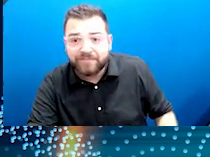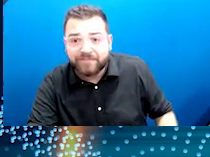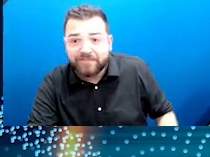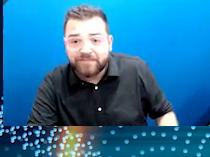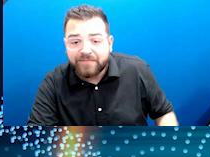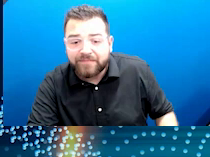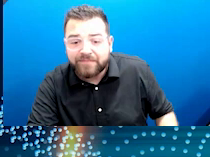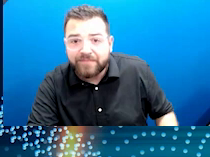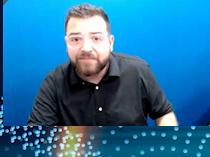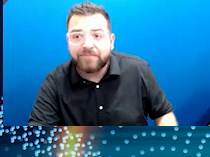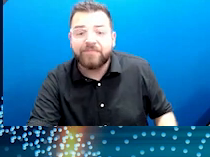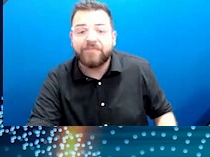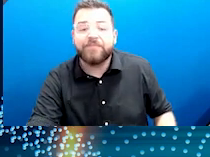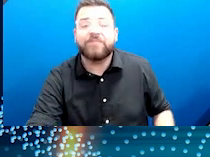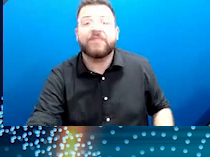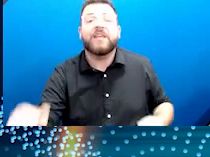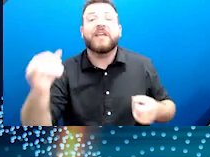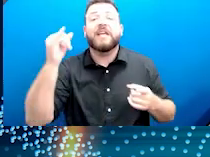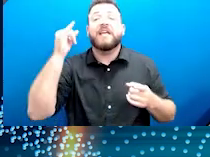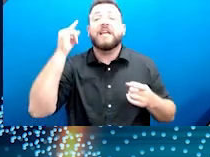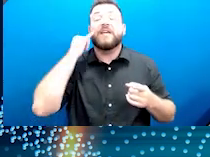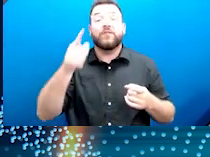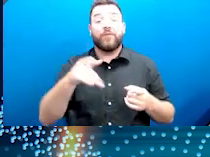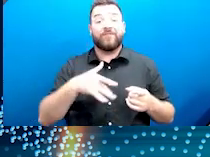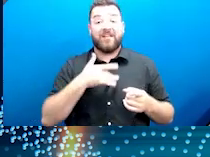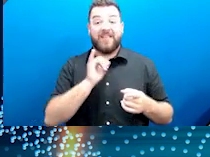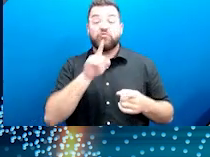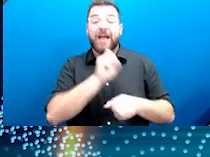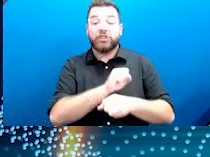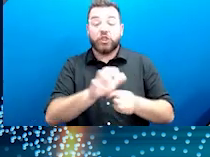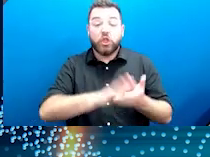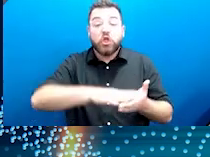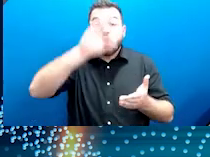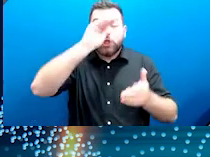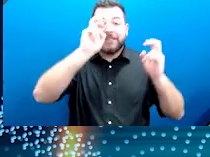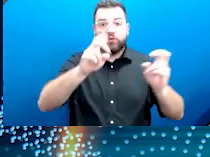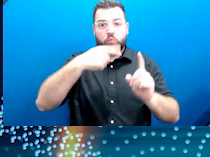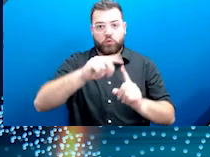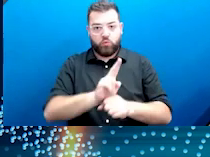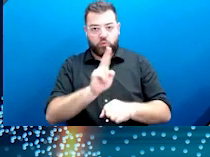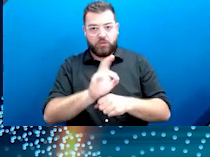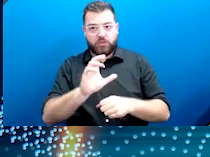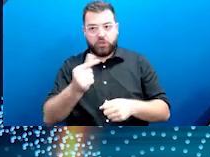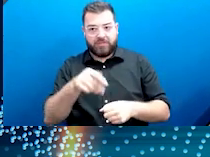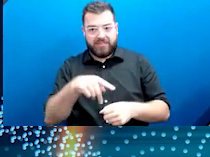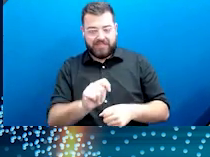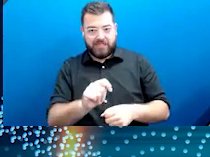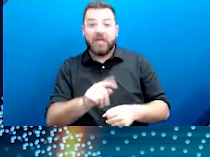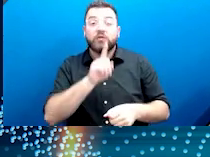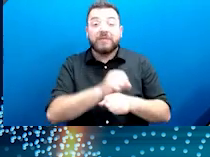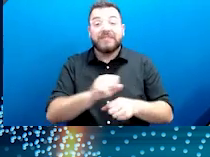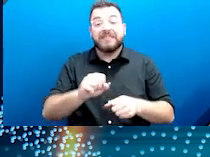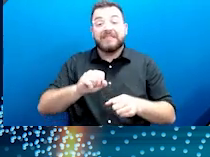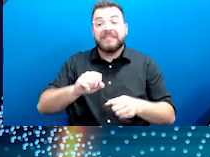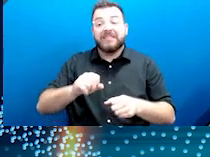He asked whether or not I felt like you actually learned the subject when you're using ChatGPT, and I explained it really depends on how